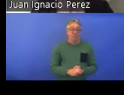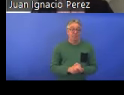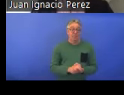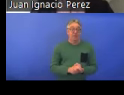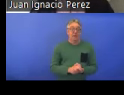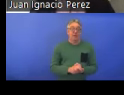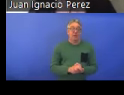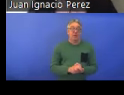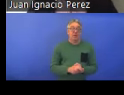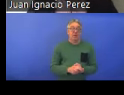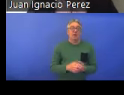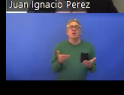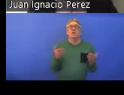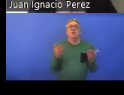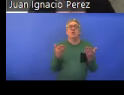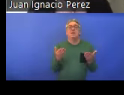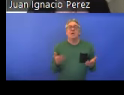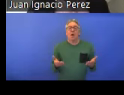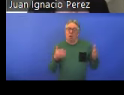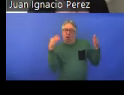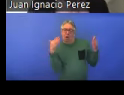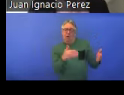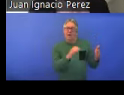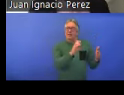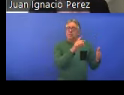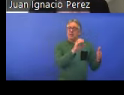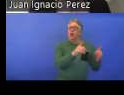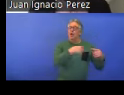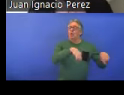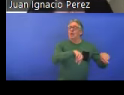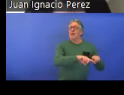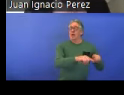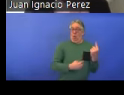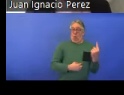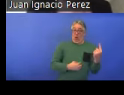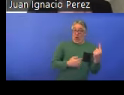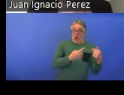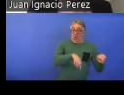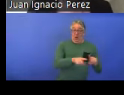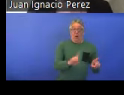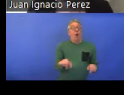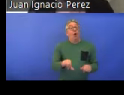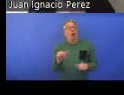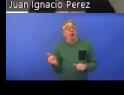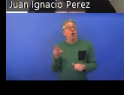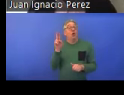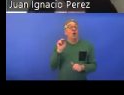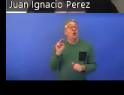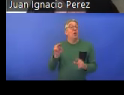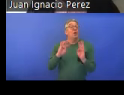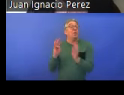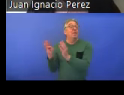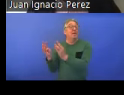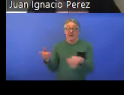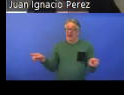And here I just want to share that, of course, other UN treaty bodies have similar systems to review states'